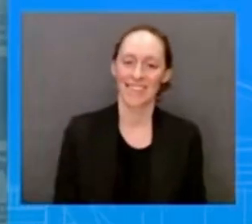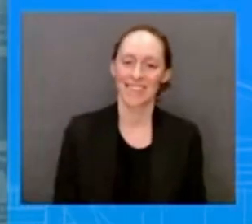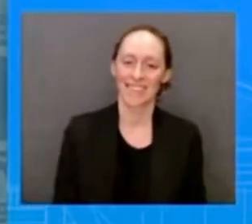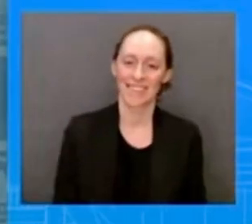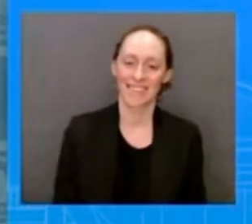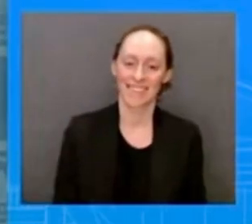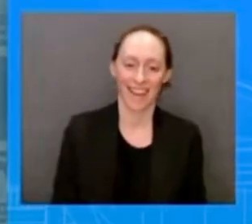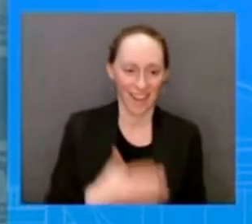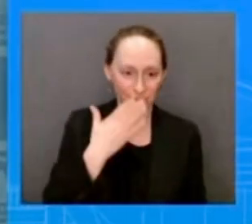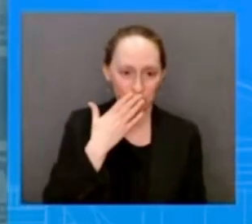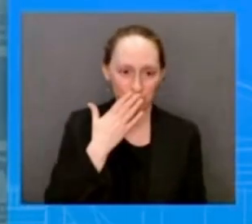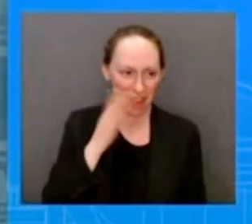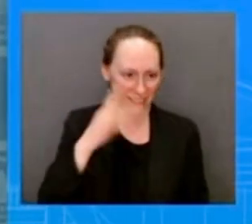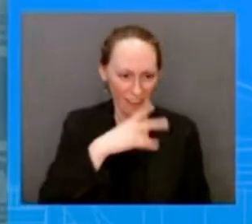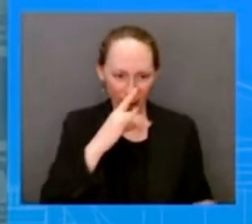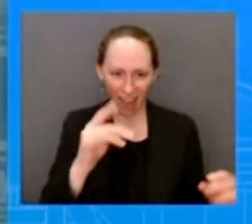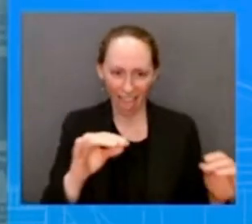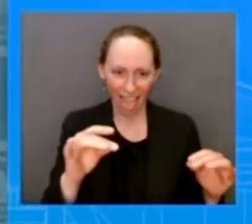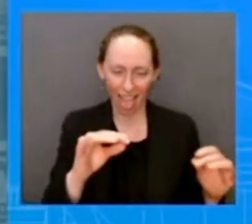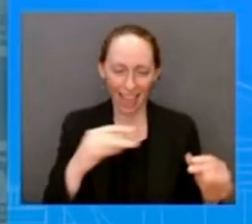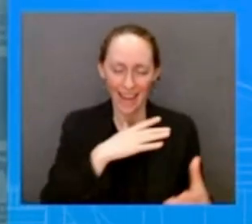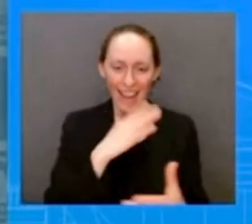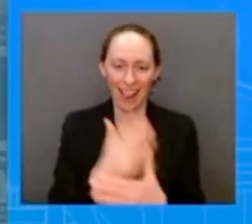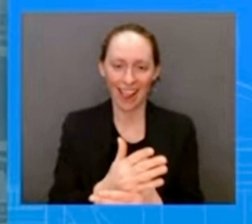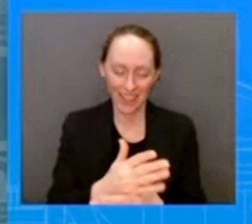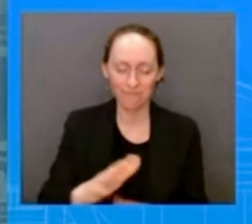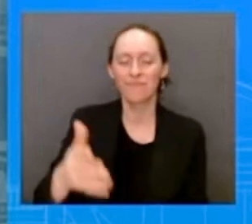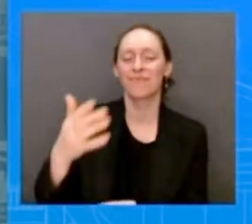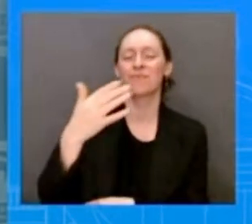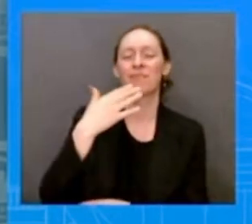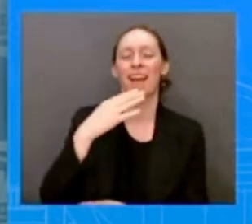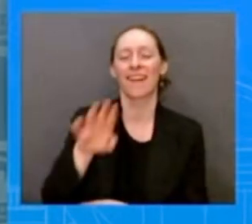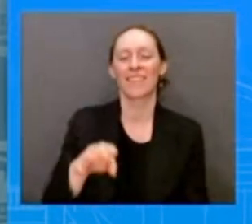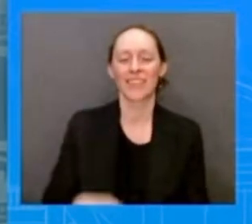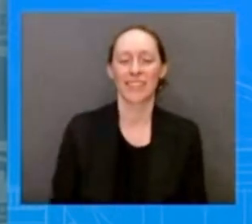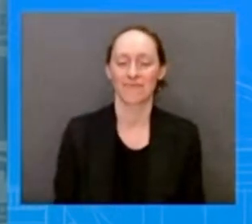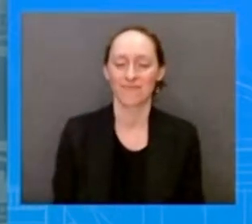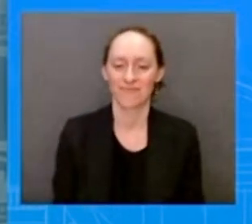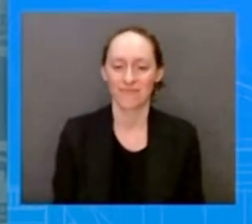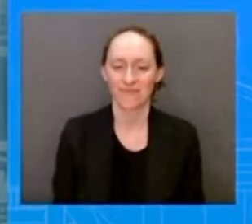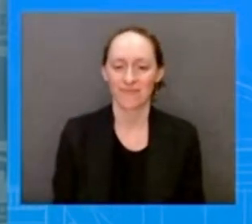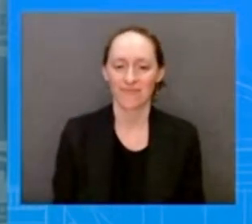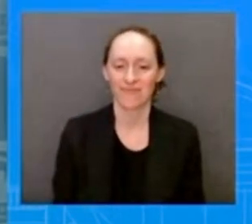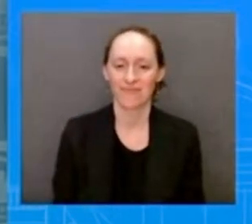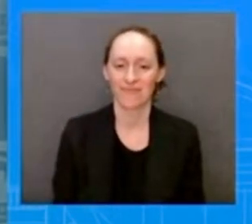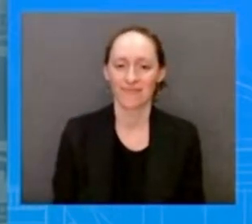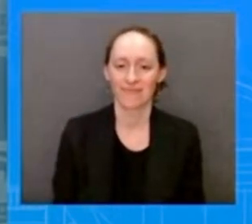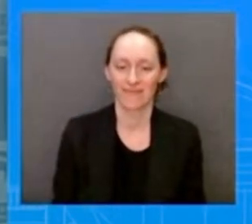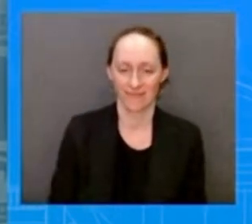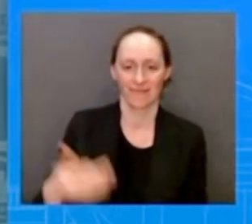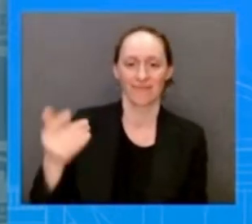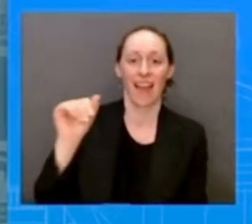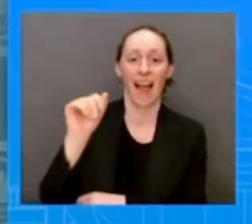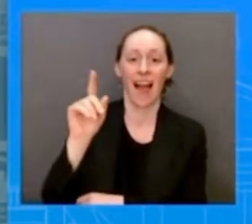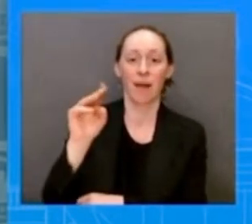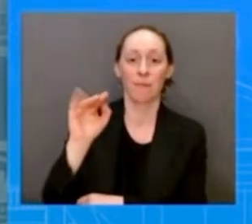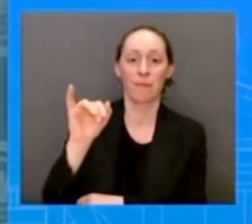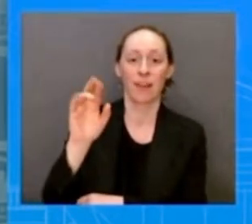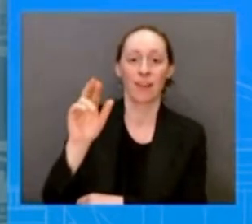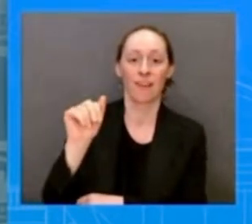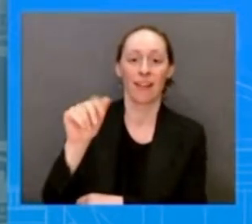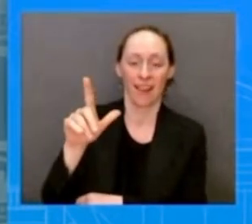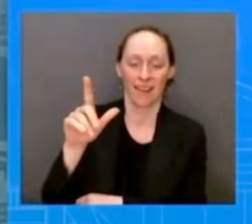everybody. We have Admiral John Kirby here today. He's going to give a preview of German Chancellor Scholz's